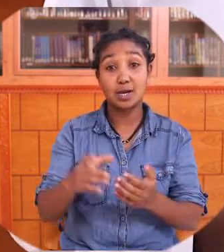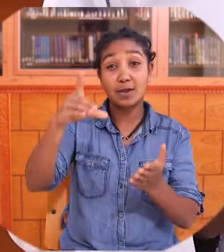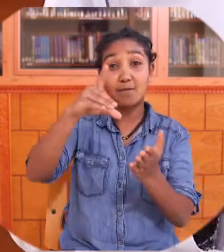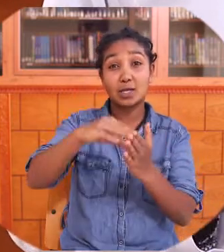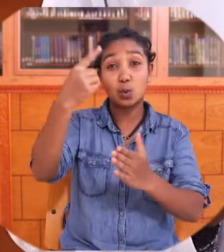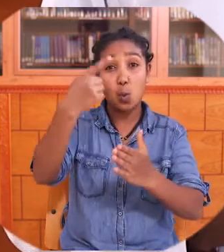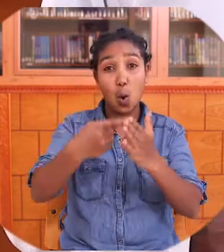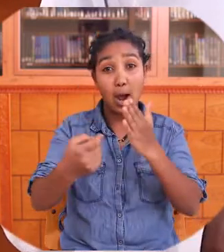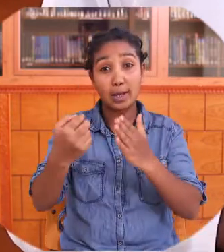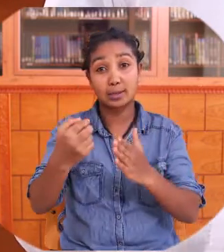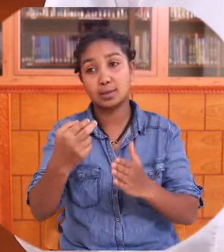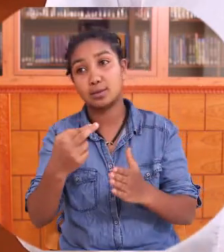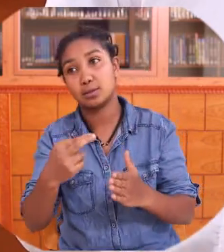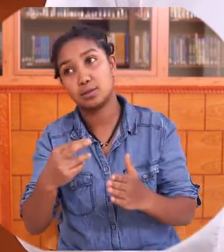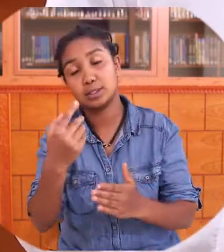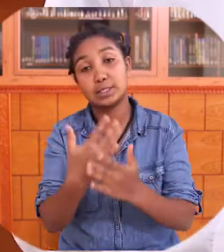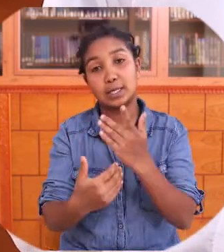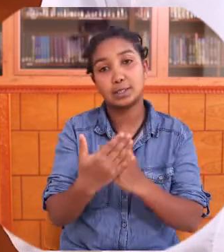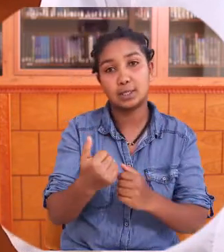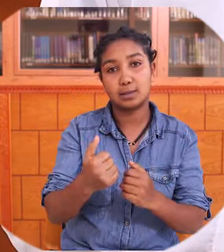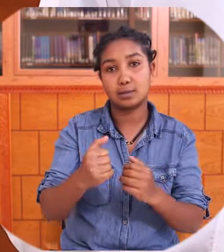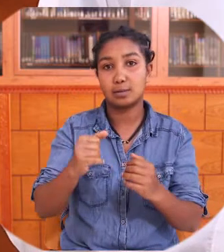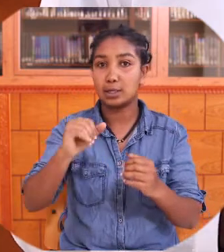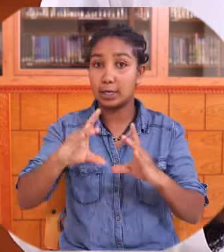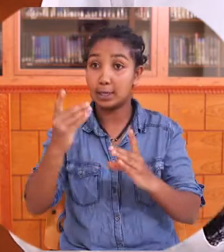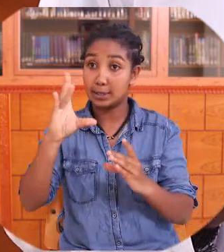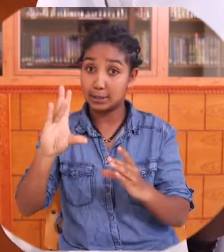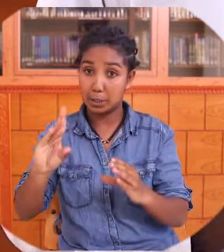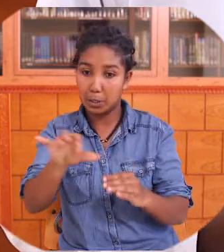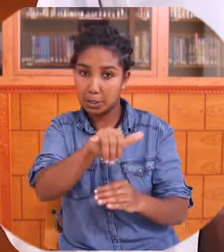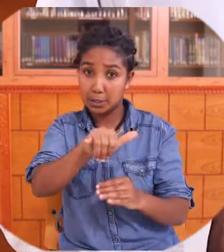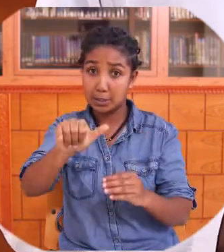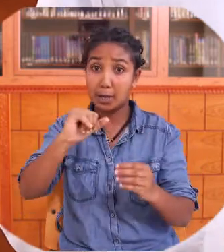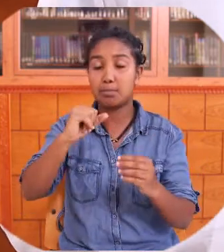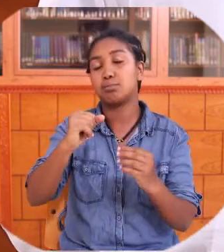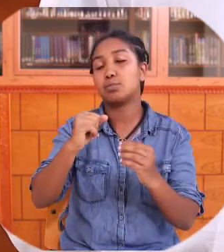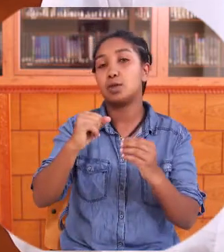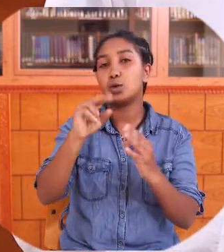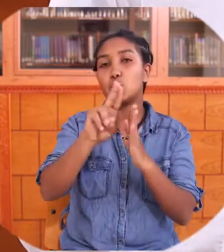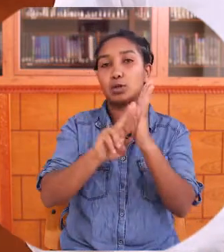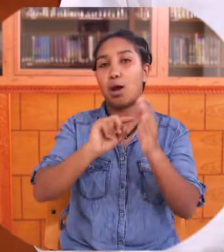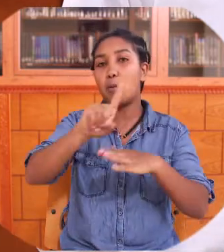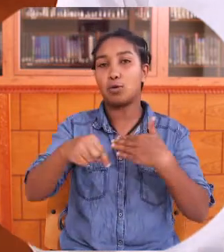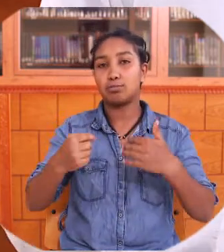what points have you discussed in grade 7 under the same unit, unit 5 about